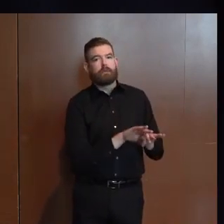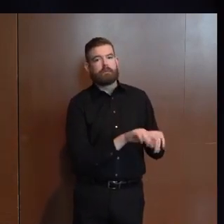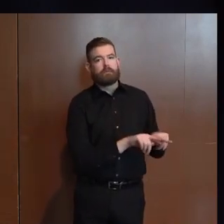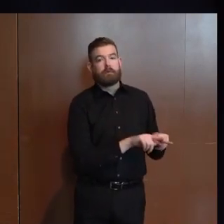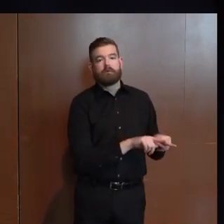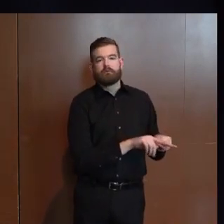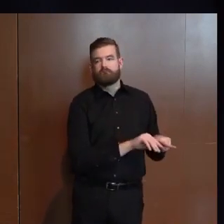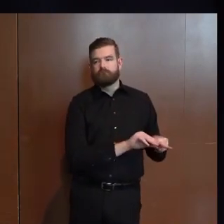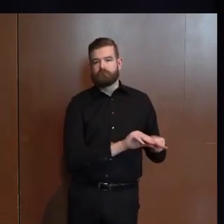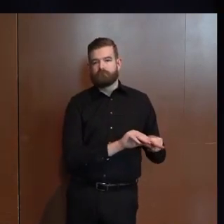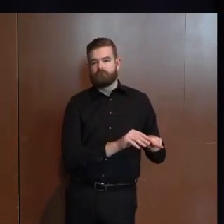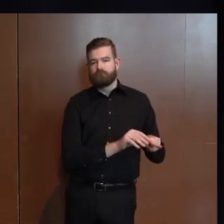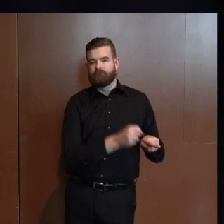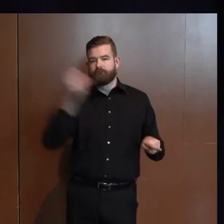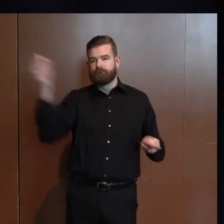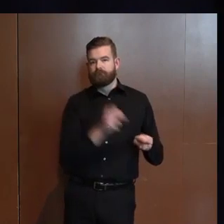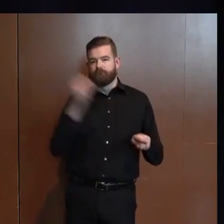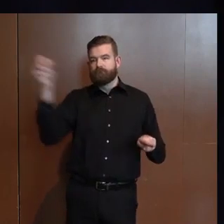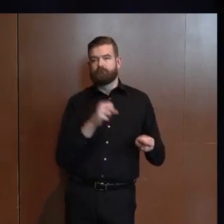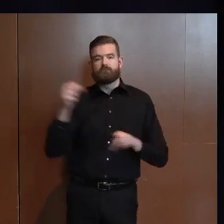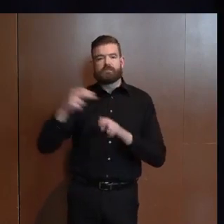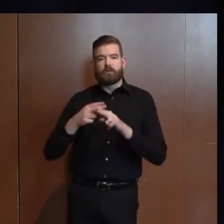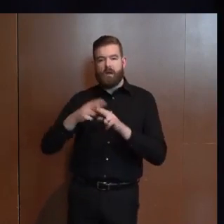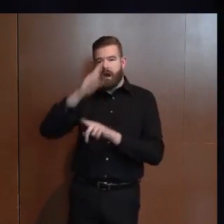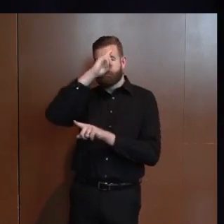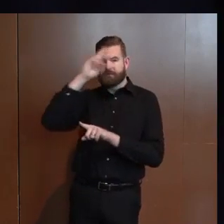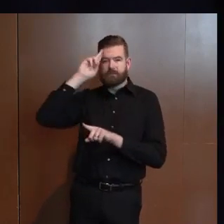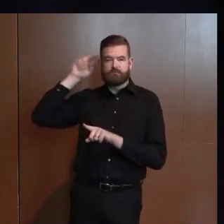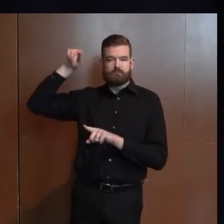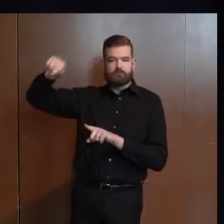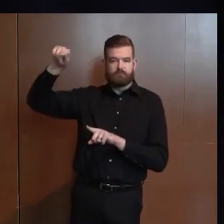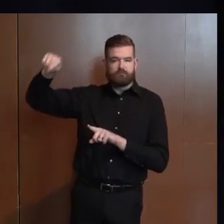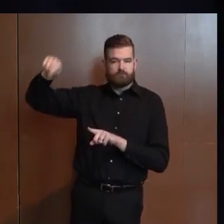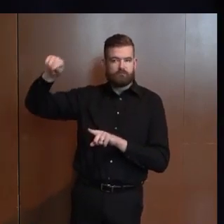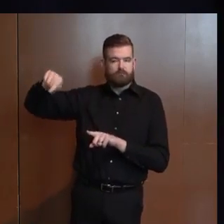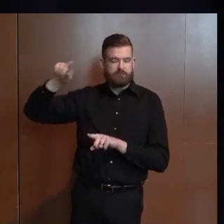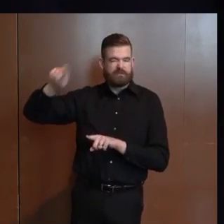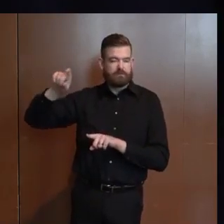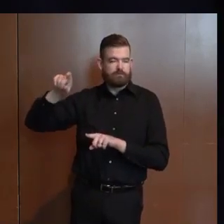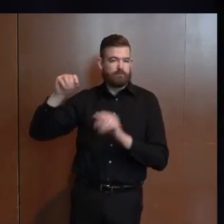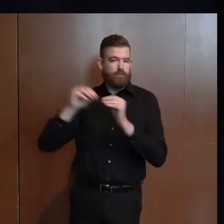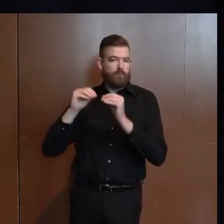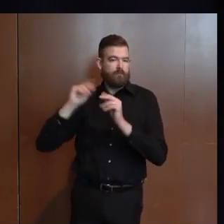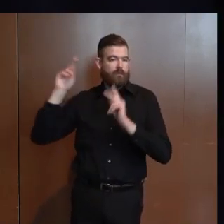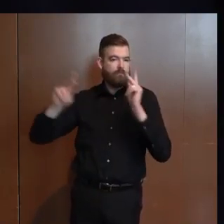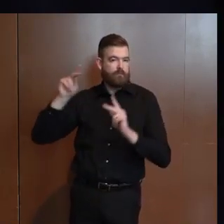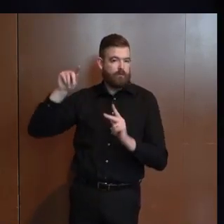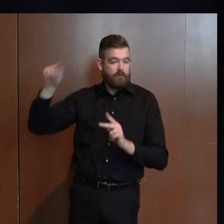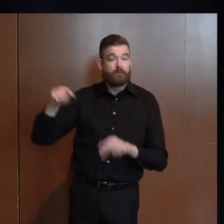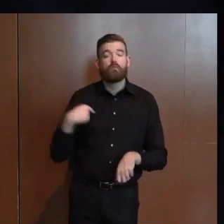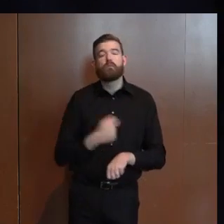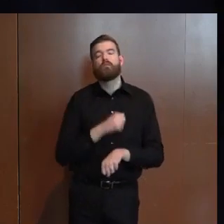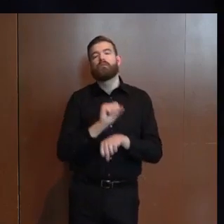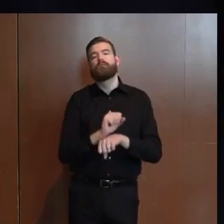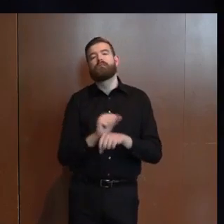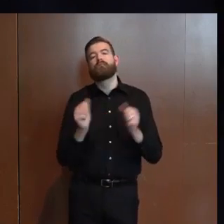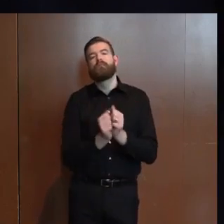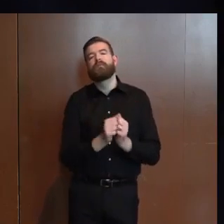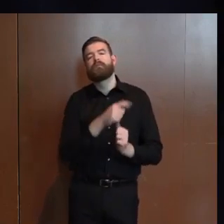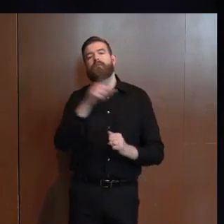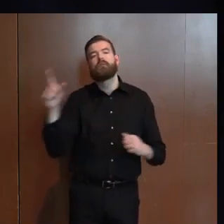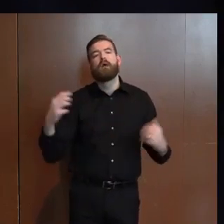Throughout our preparation and response, the department has also been working with healthcare facilities and providers to respond